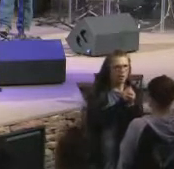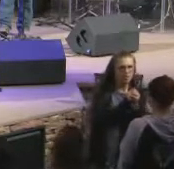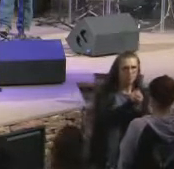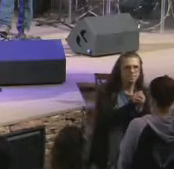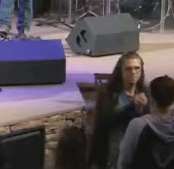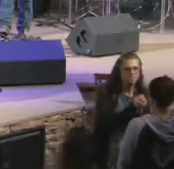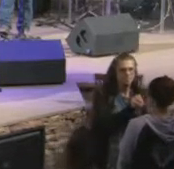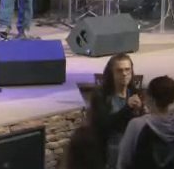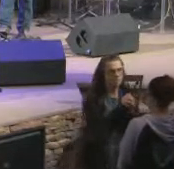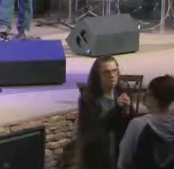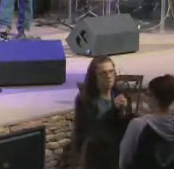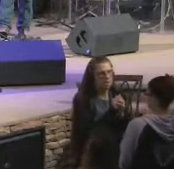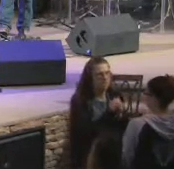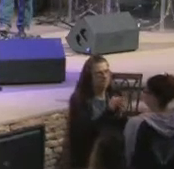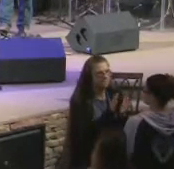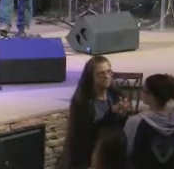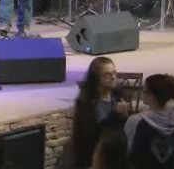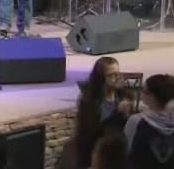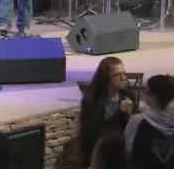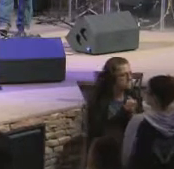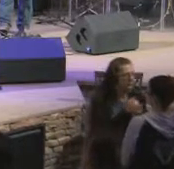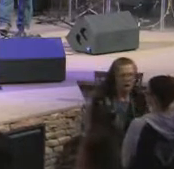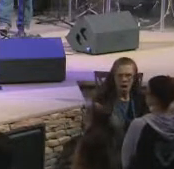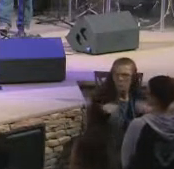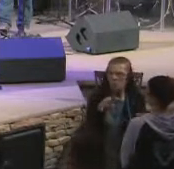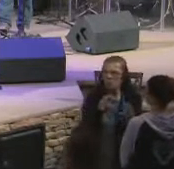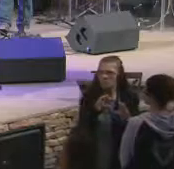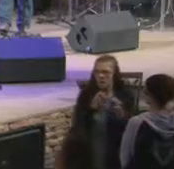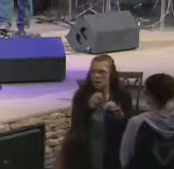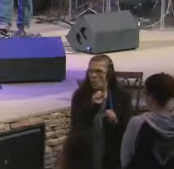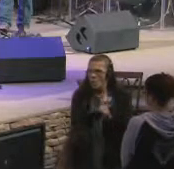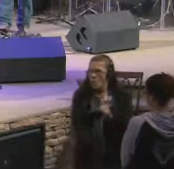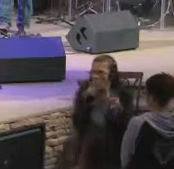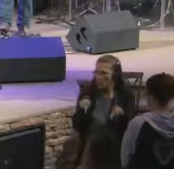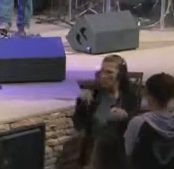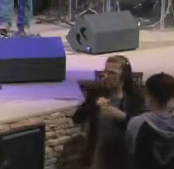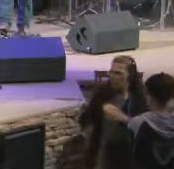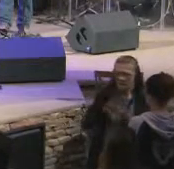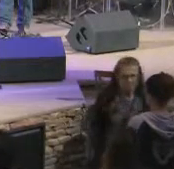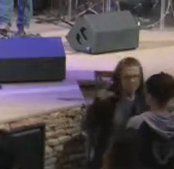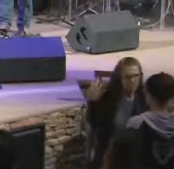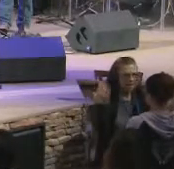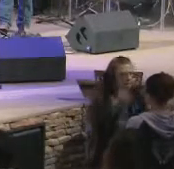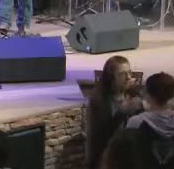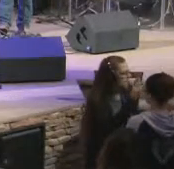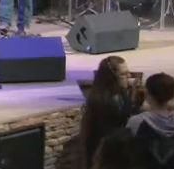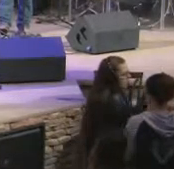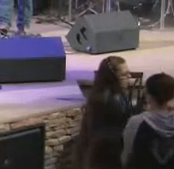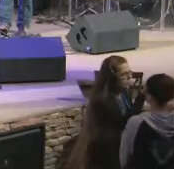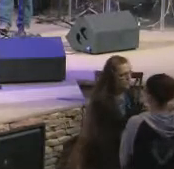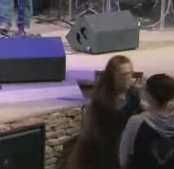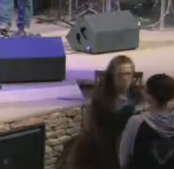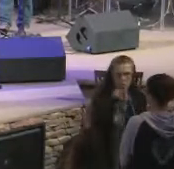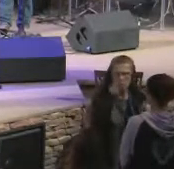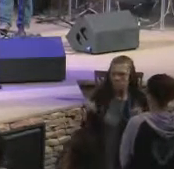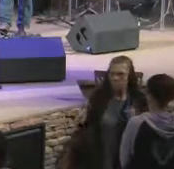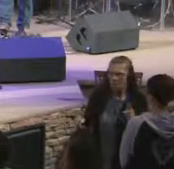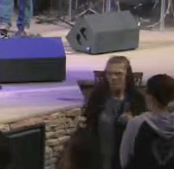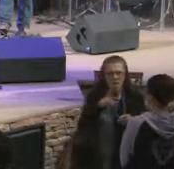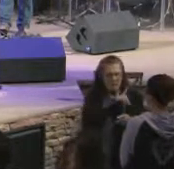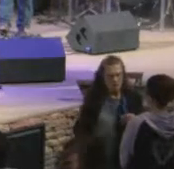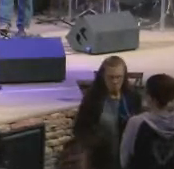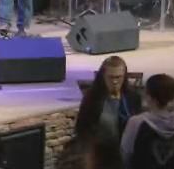I need my advisory team. I want my staff. Come on. Let's gather around these and let's go from person to person. The Lord lays somebody on